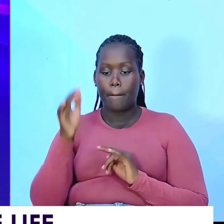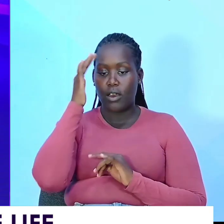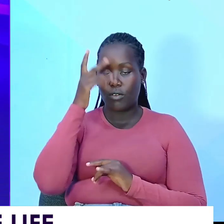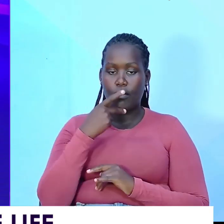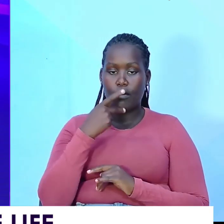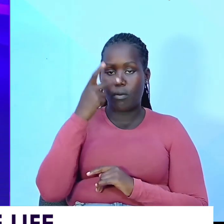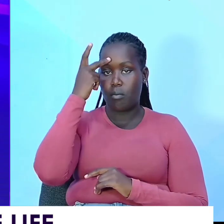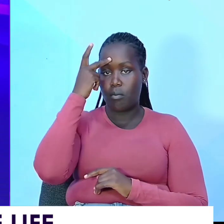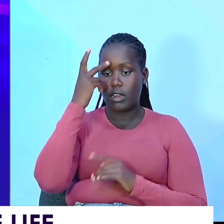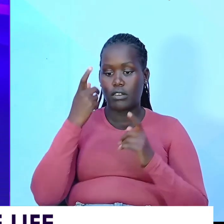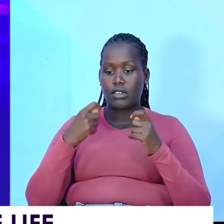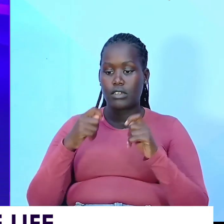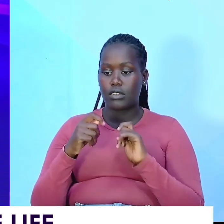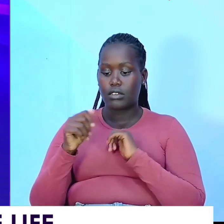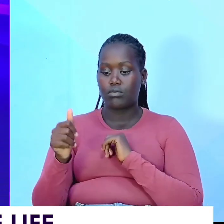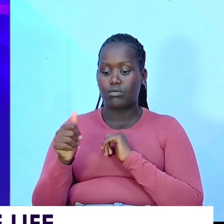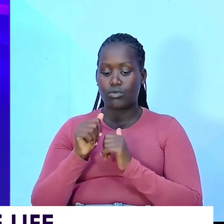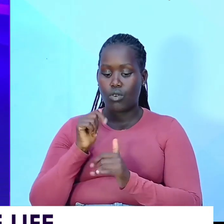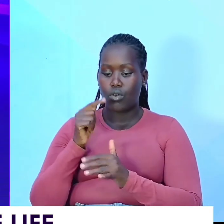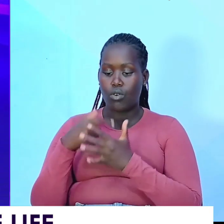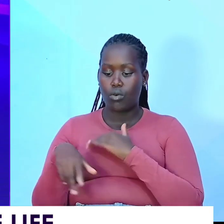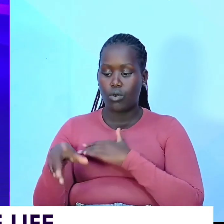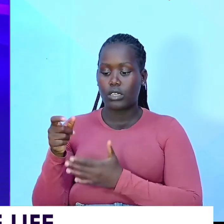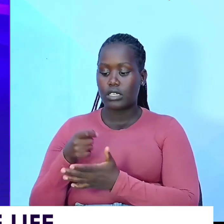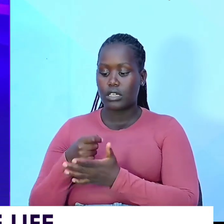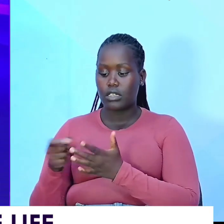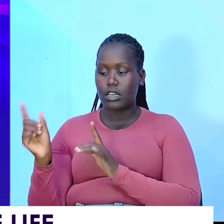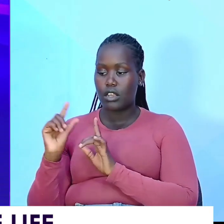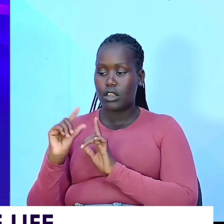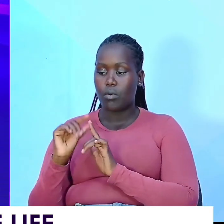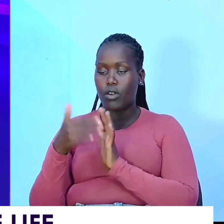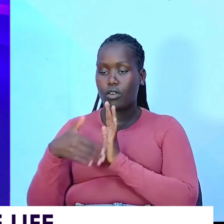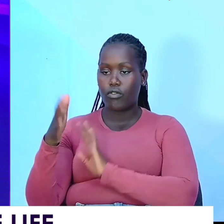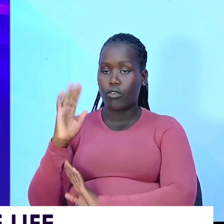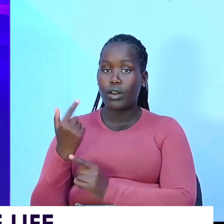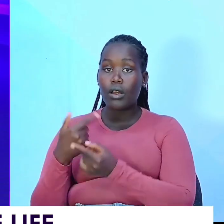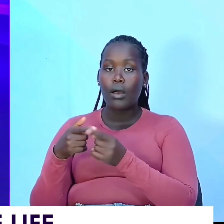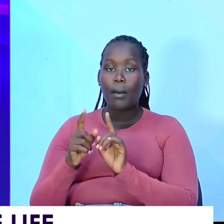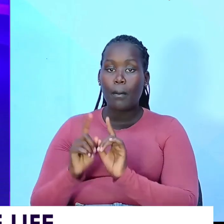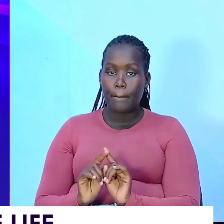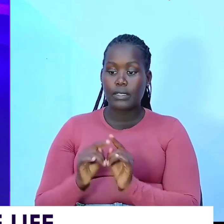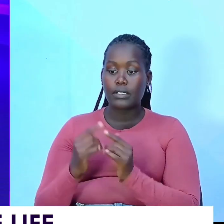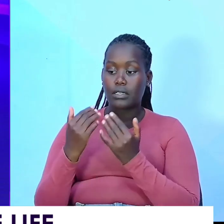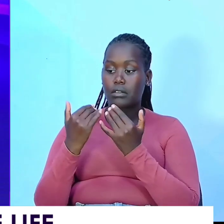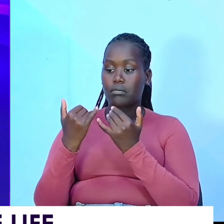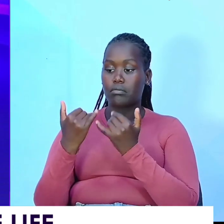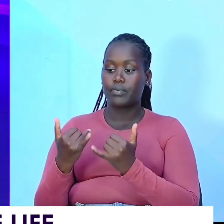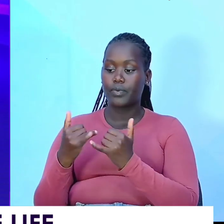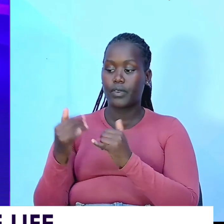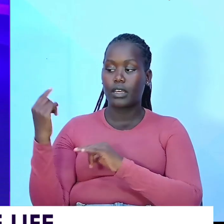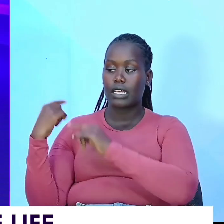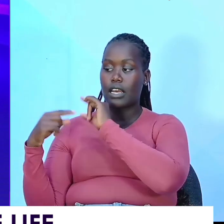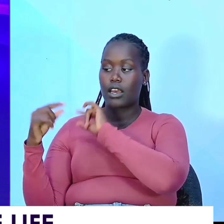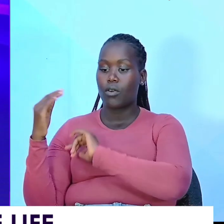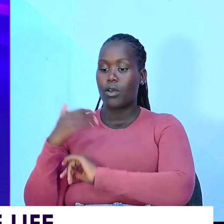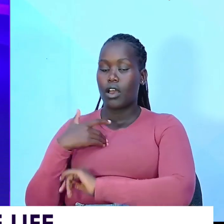not trying to refute what is written in the Word of God, but in the current generations, we have